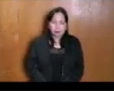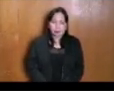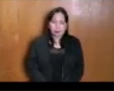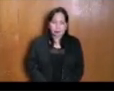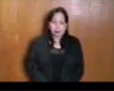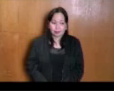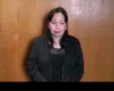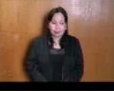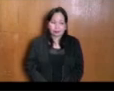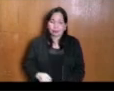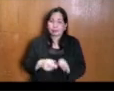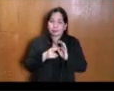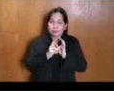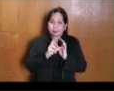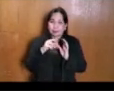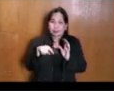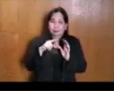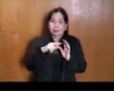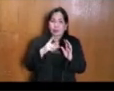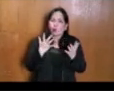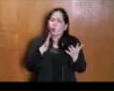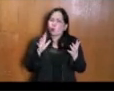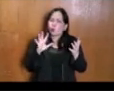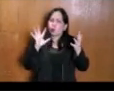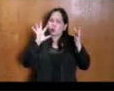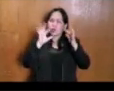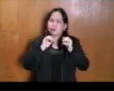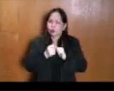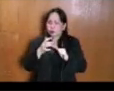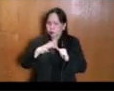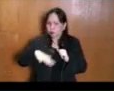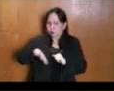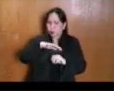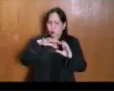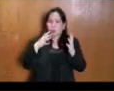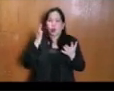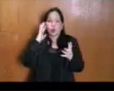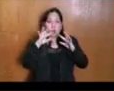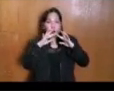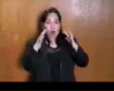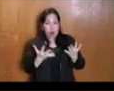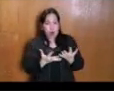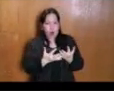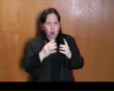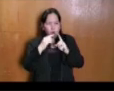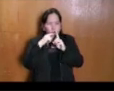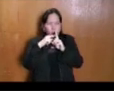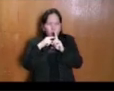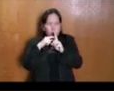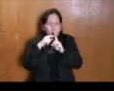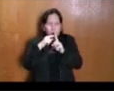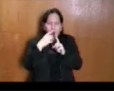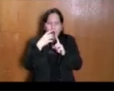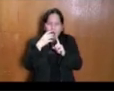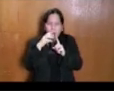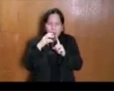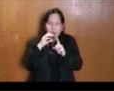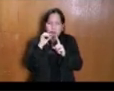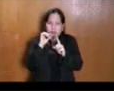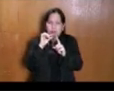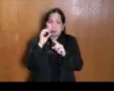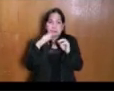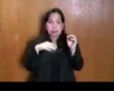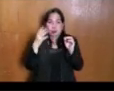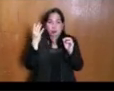So just a quick recap on the state of climate change. We know that the Earth has already warmed over 1 degree Celsius compared